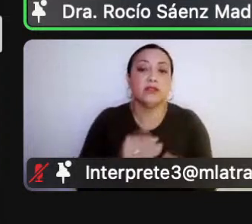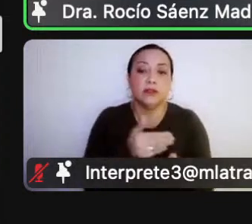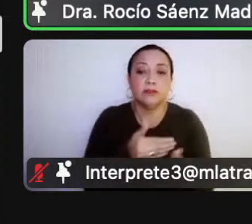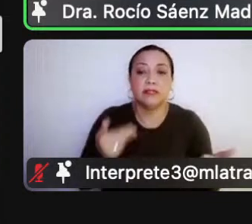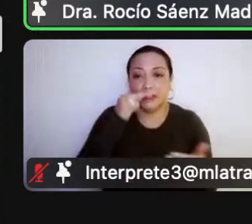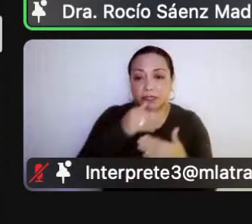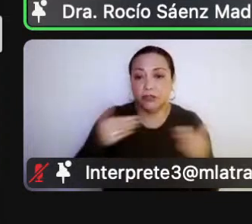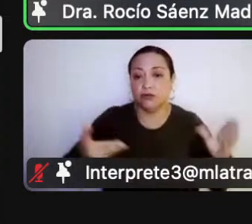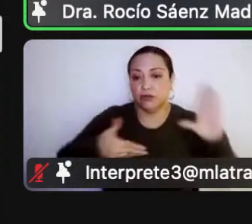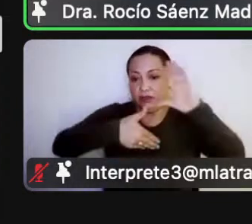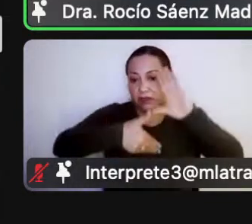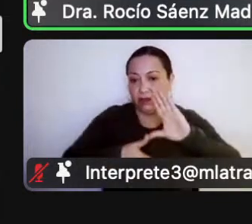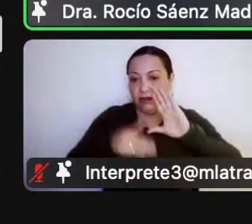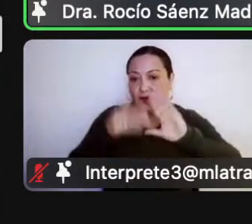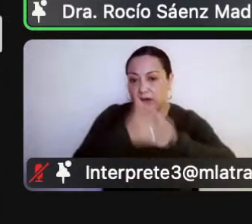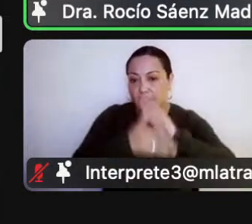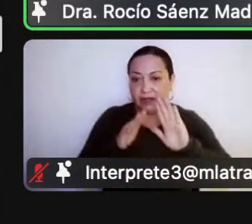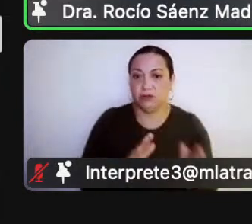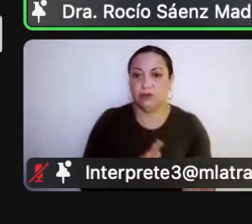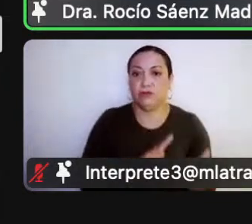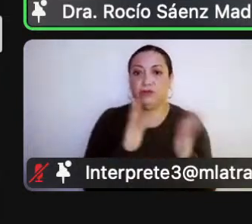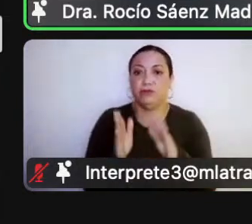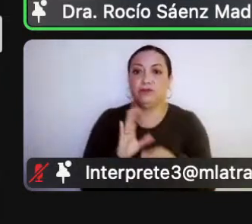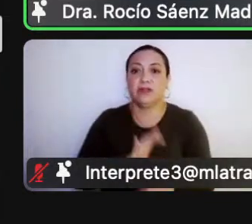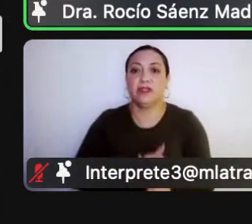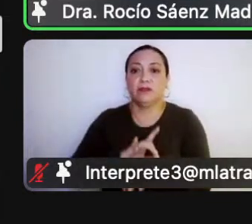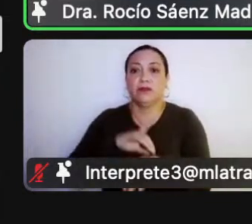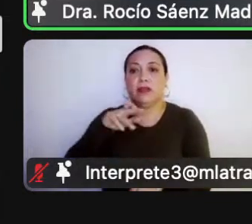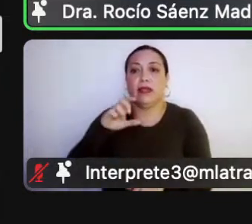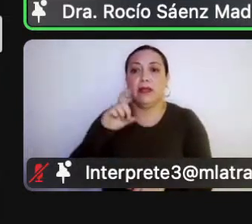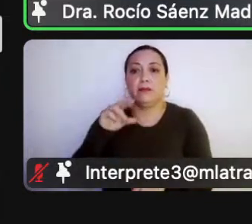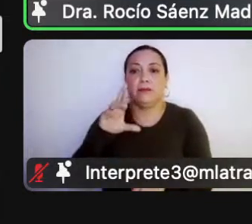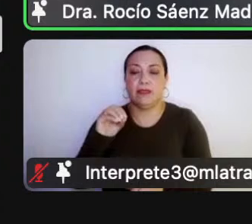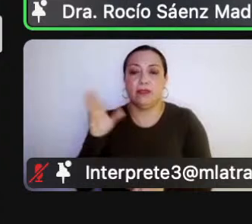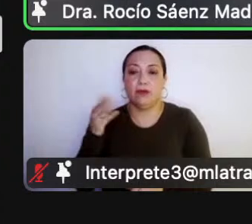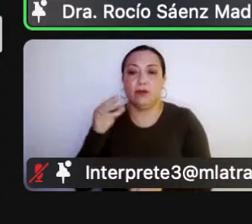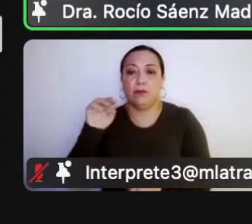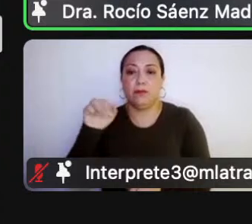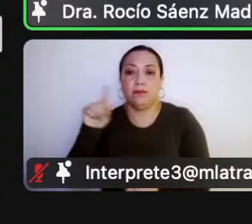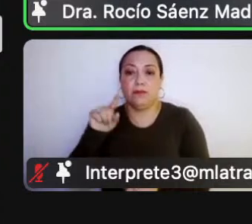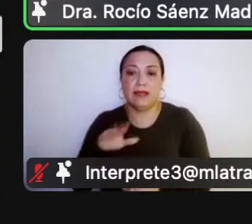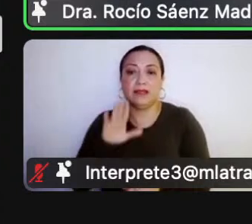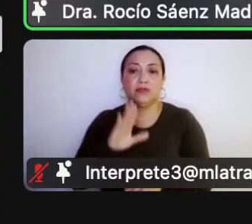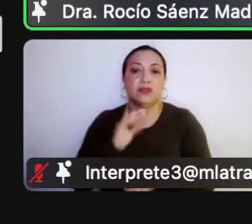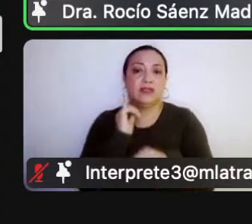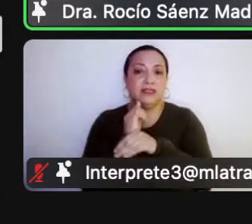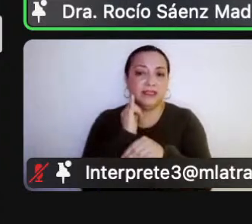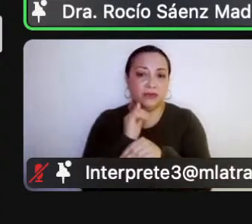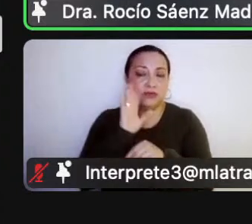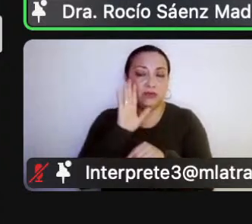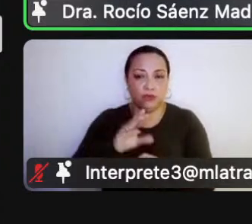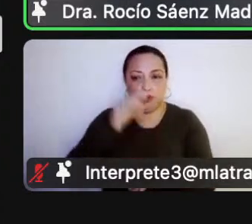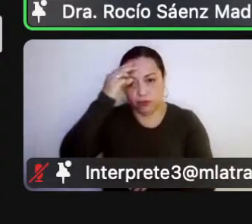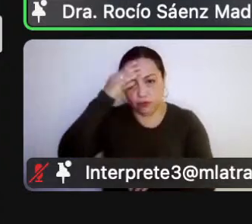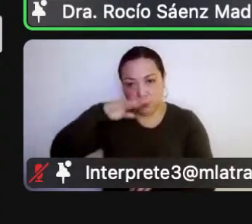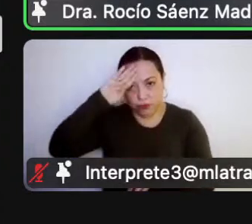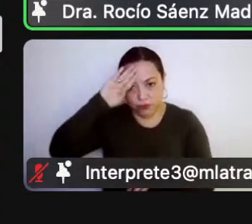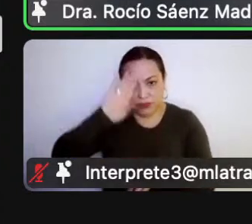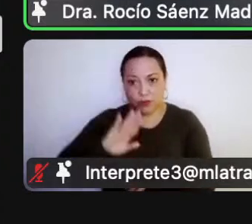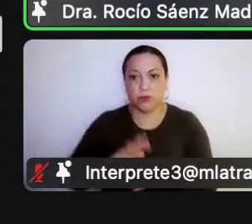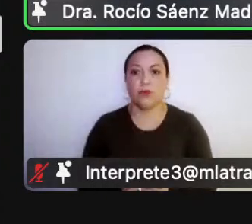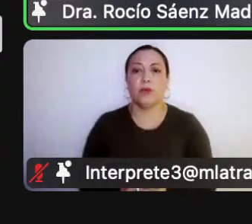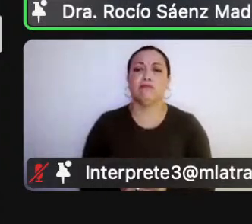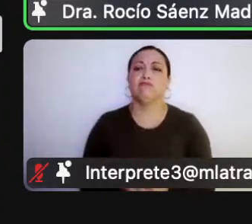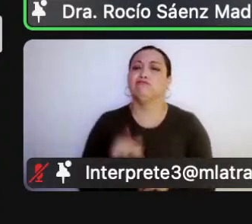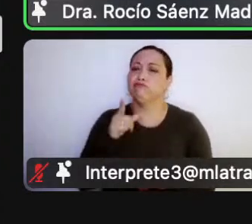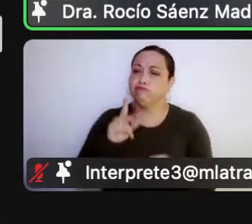and children in the region. Dr. Pedro Mas from the Institute of Tropical Medicine of Pedro Curie in